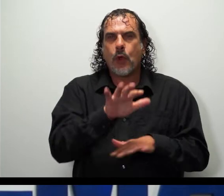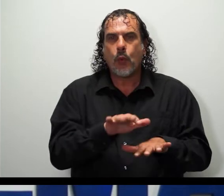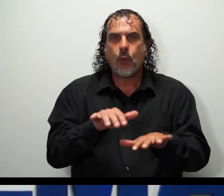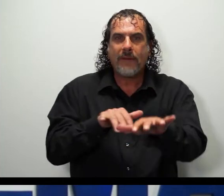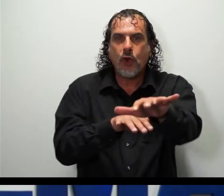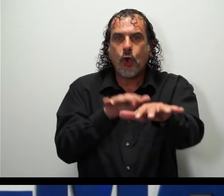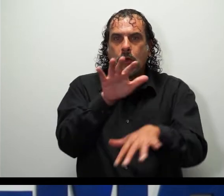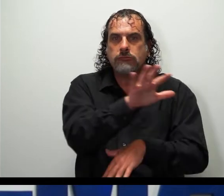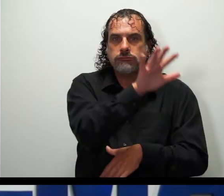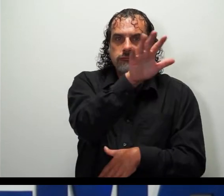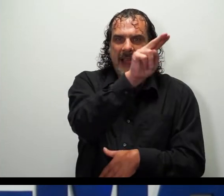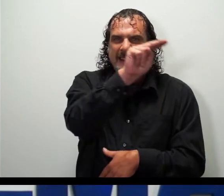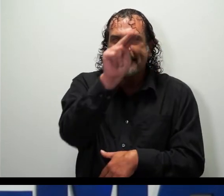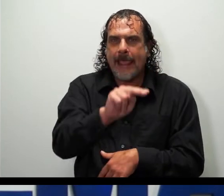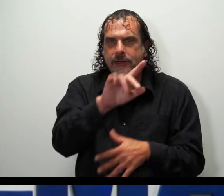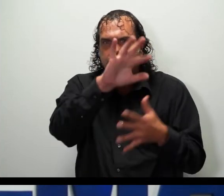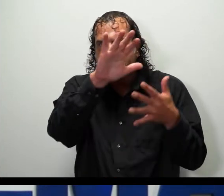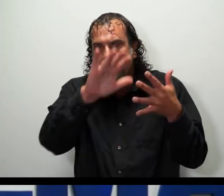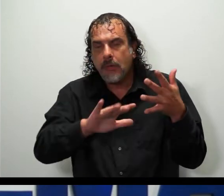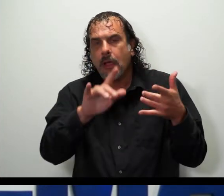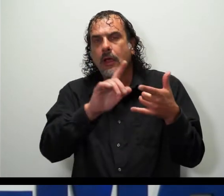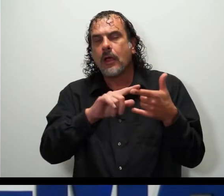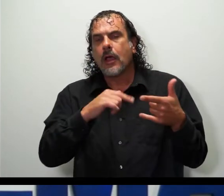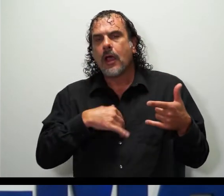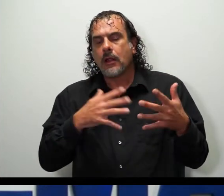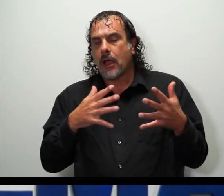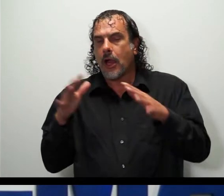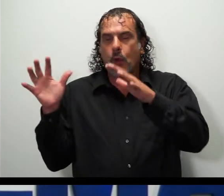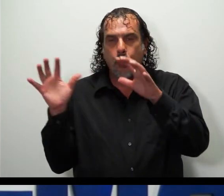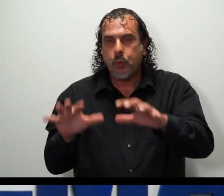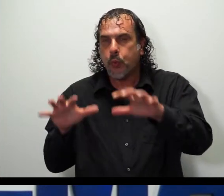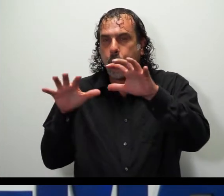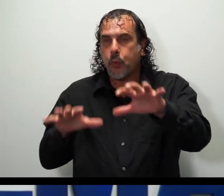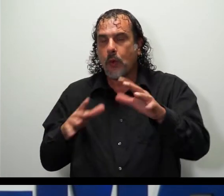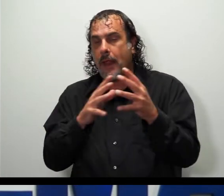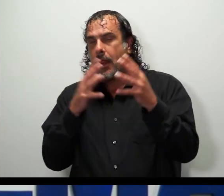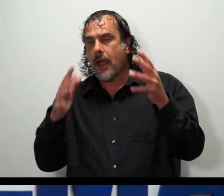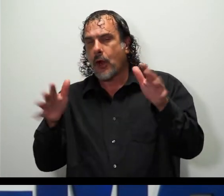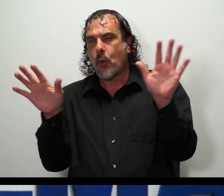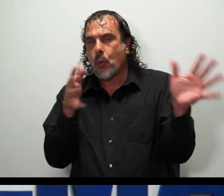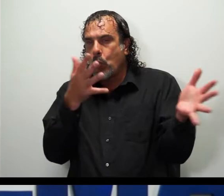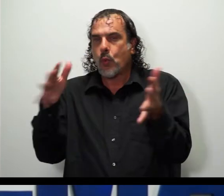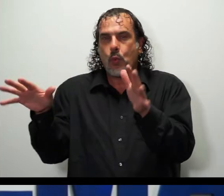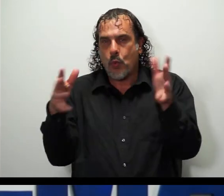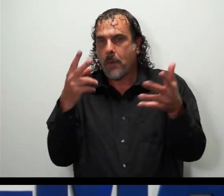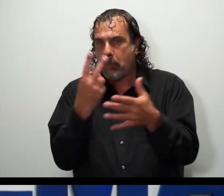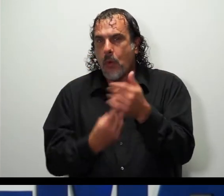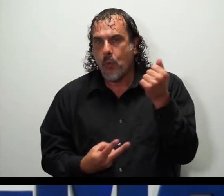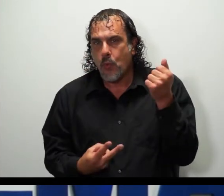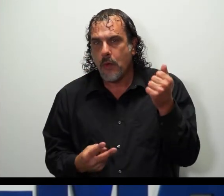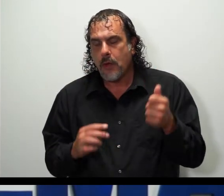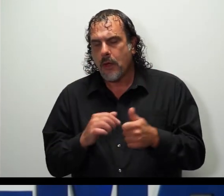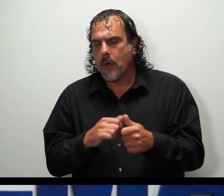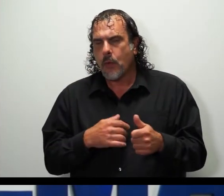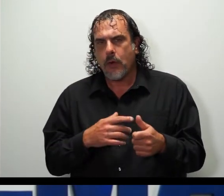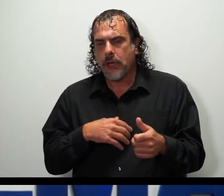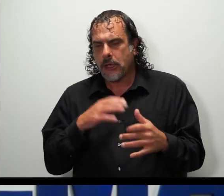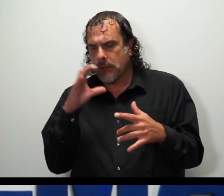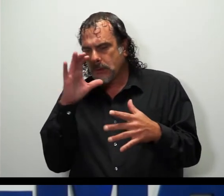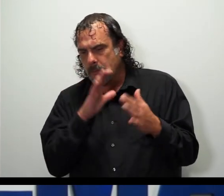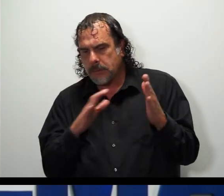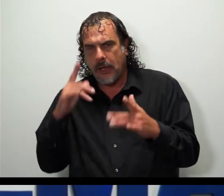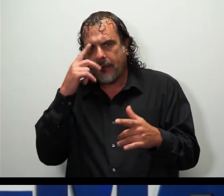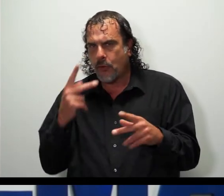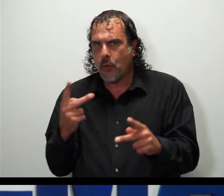River. Just be prepared for a lot of rain and high wind. We have prepared worst case scenario like we always do. We've